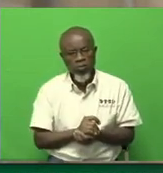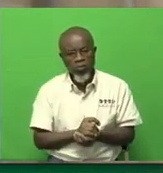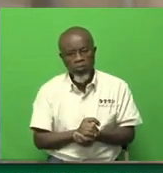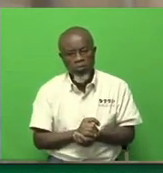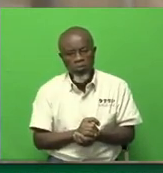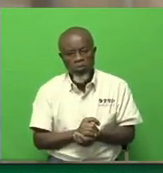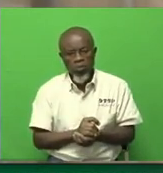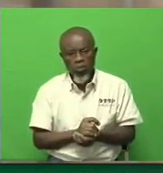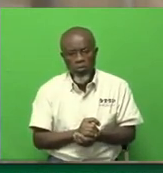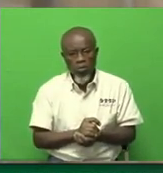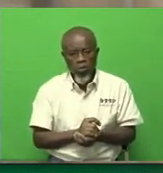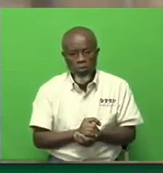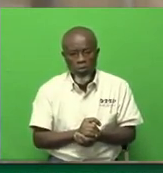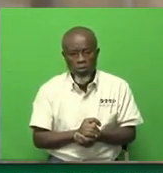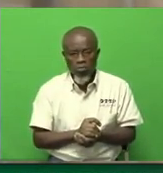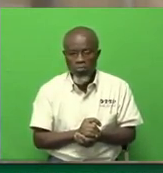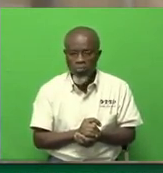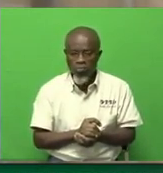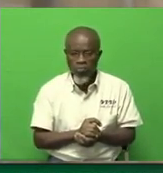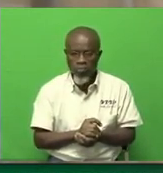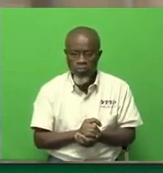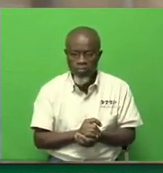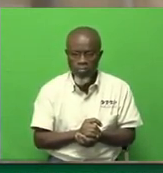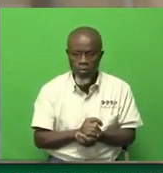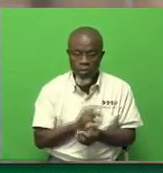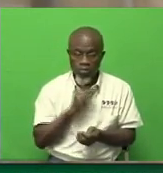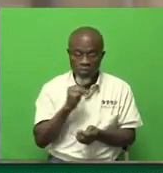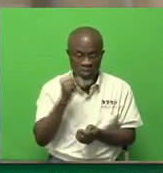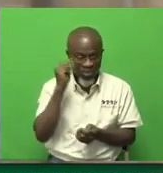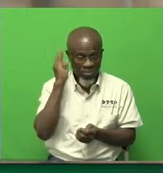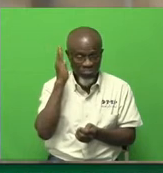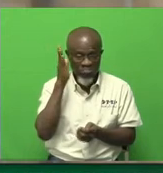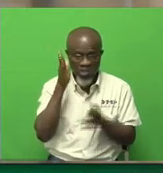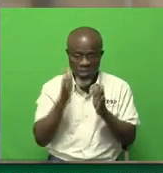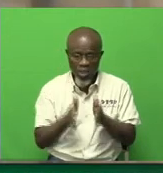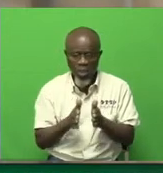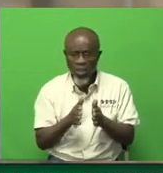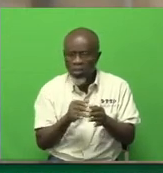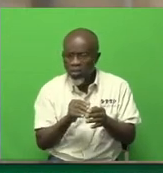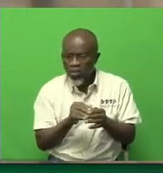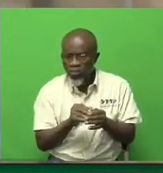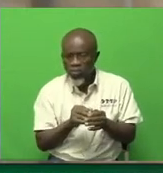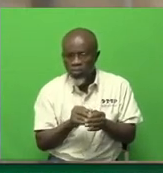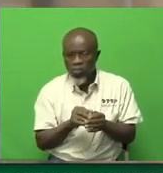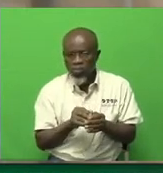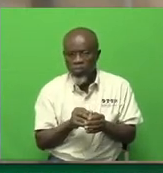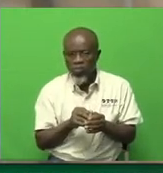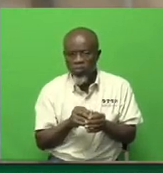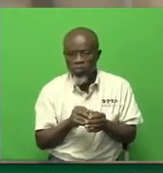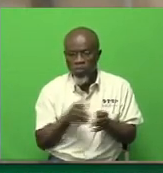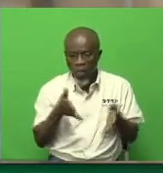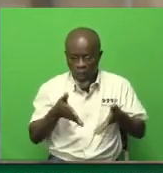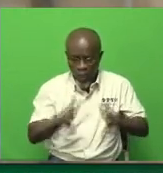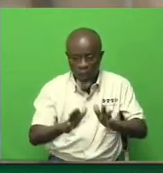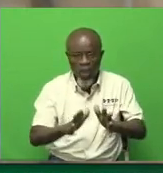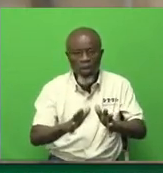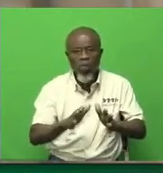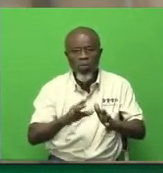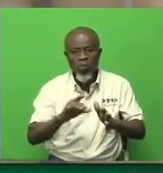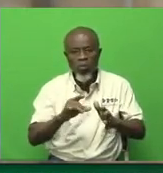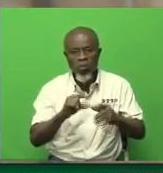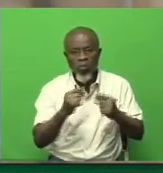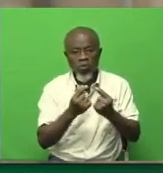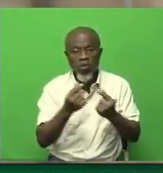speaker the school to work apprenticeship allowance to encourage businesses to hire some of our young people 16 to 25